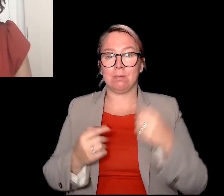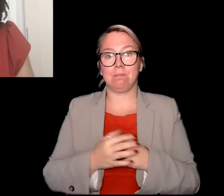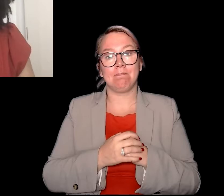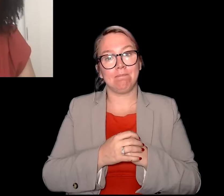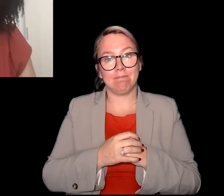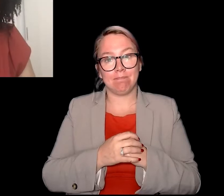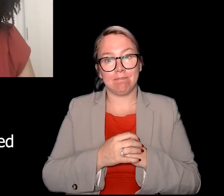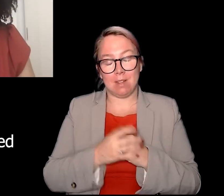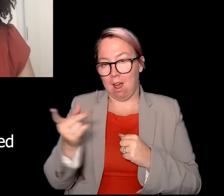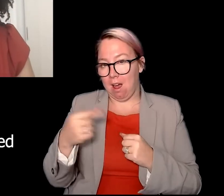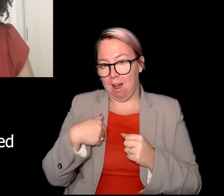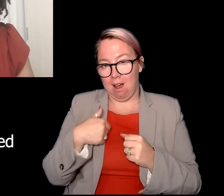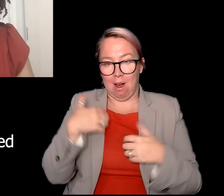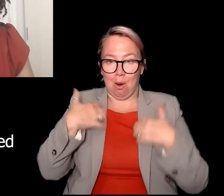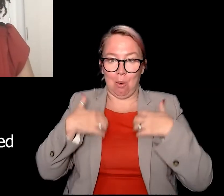way.